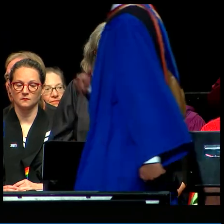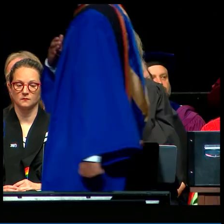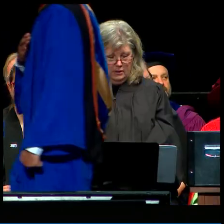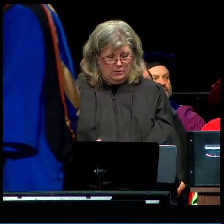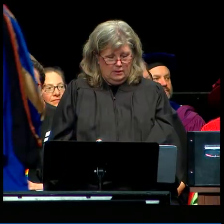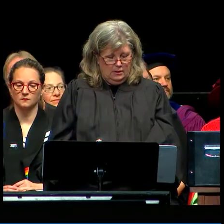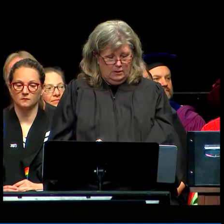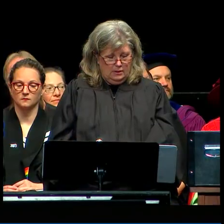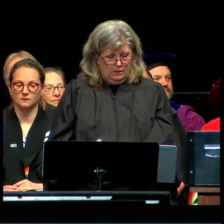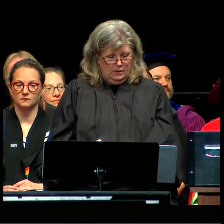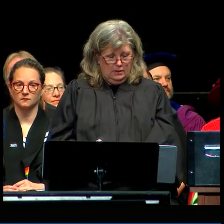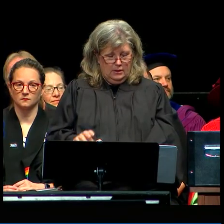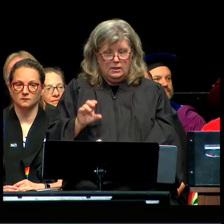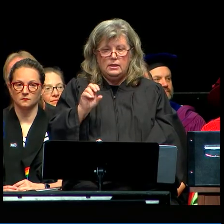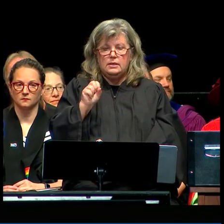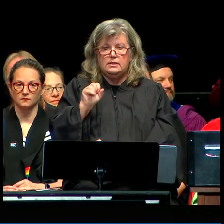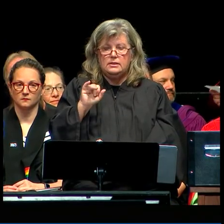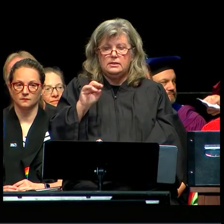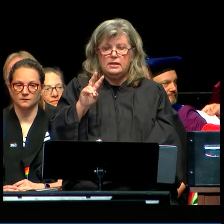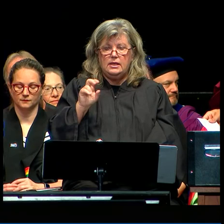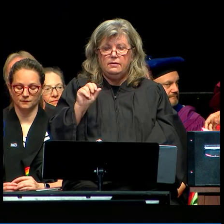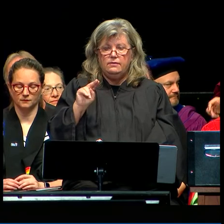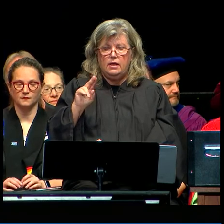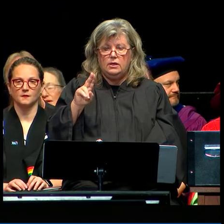Sivanuja and Siva Gunanthiran.